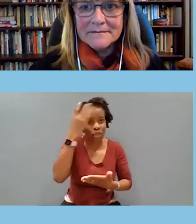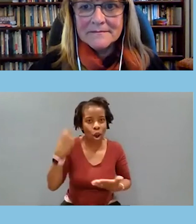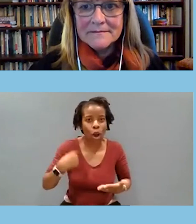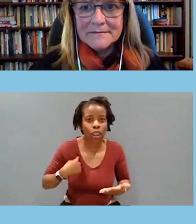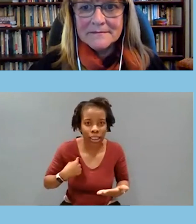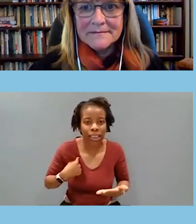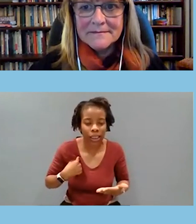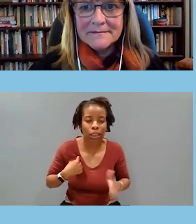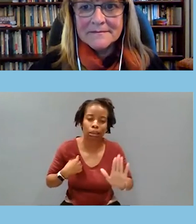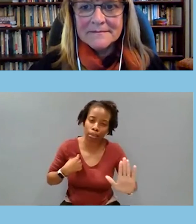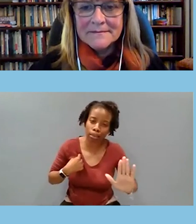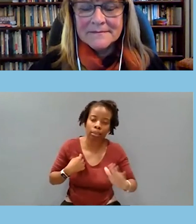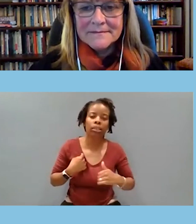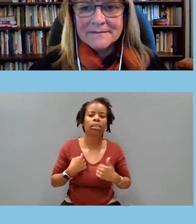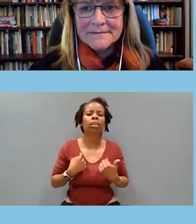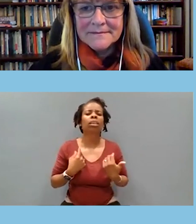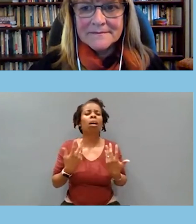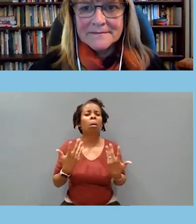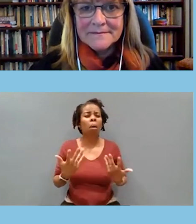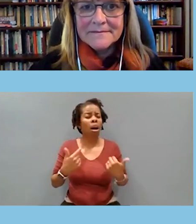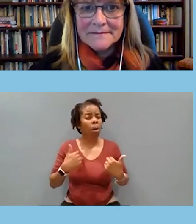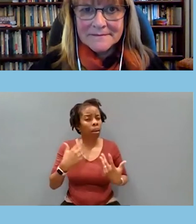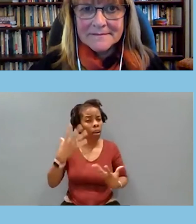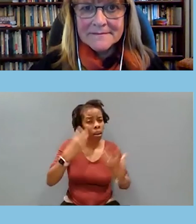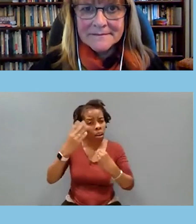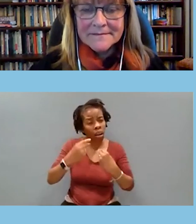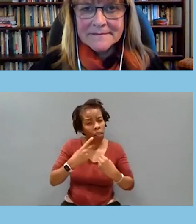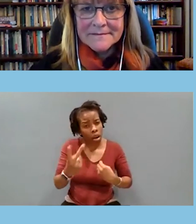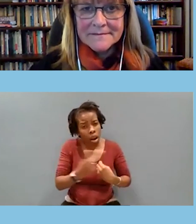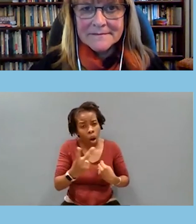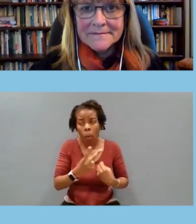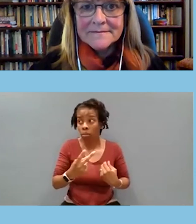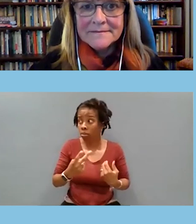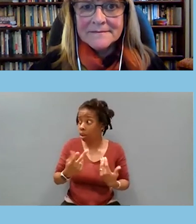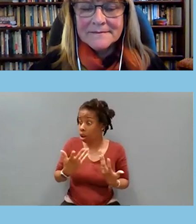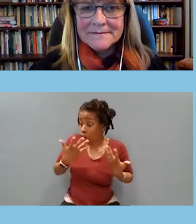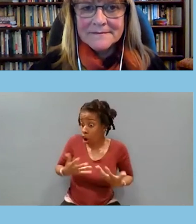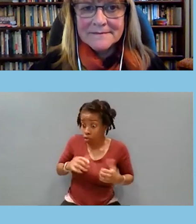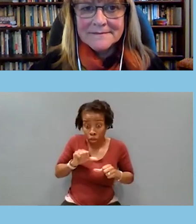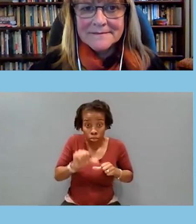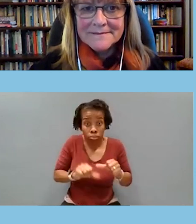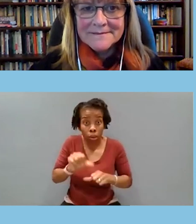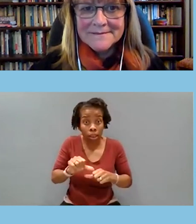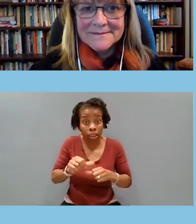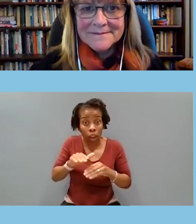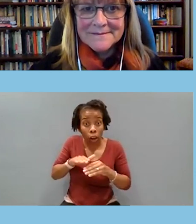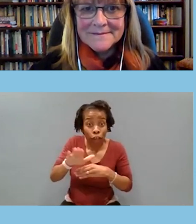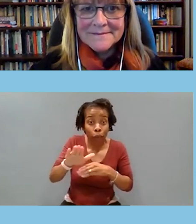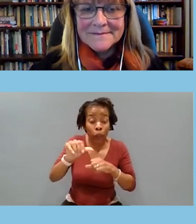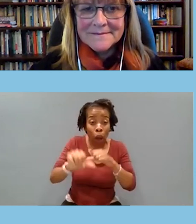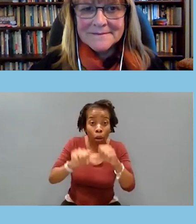and how things are going, on what this process is and the experiment that we're engaged in, we will be doing that. We will be thinking